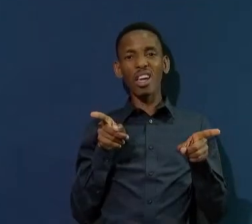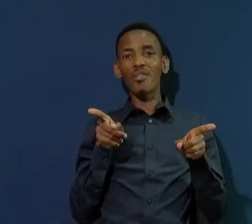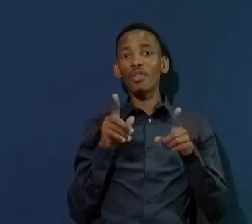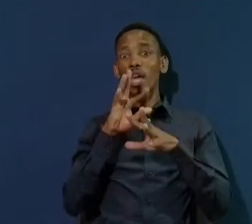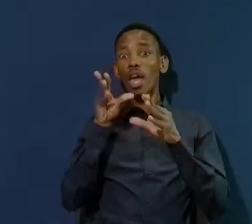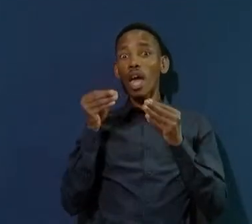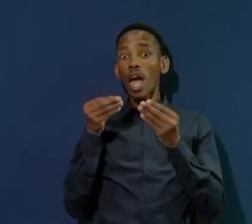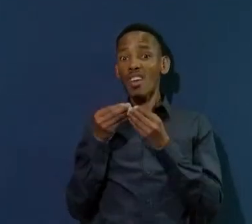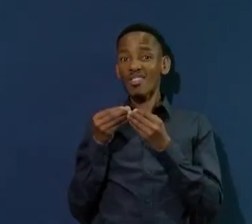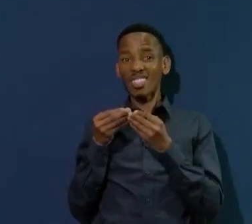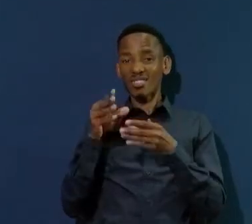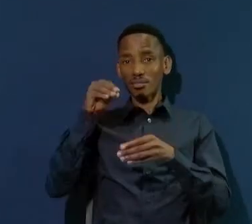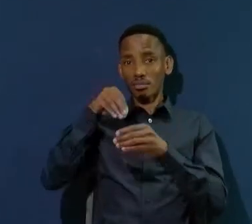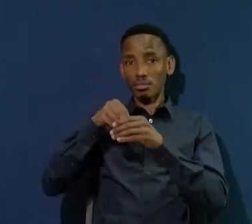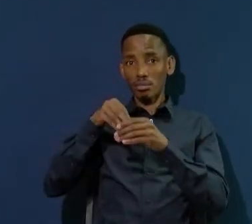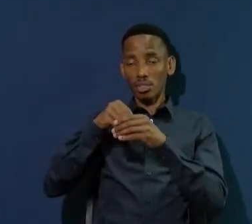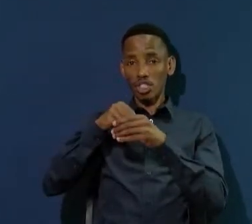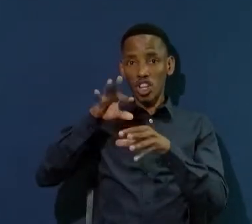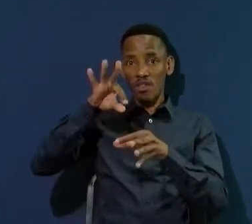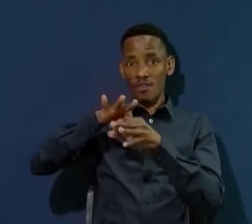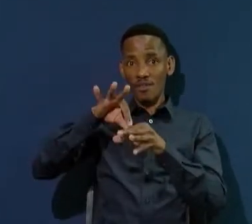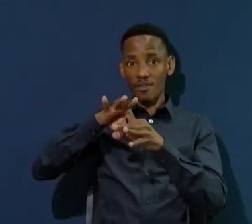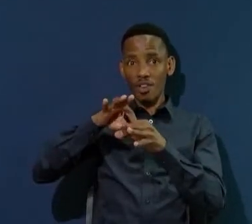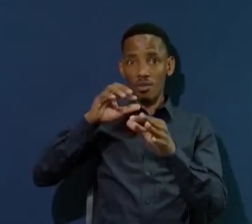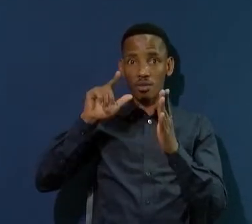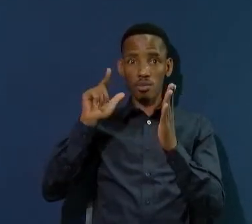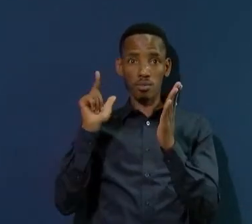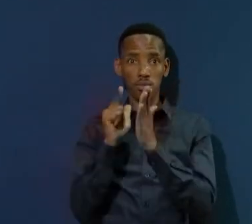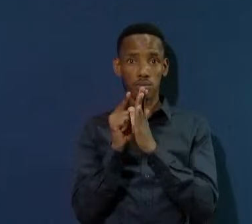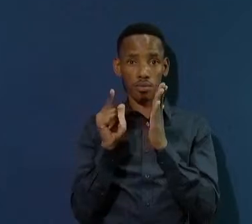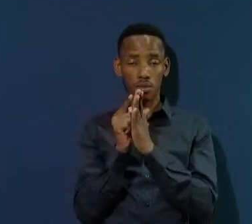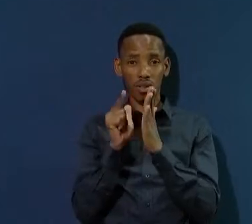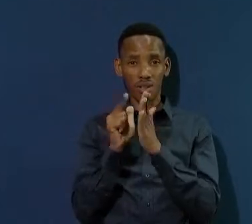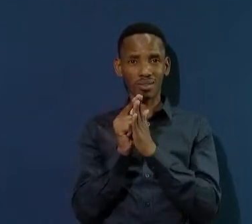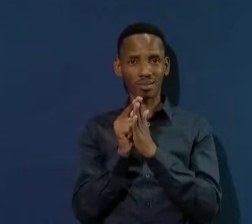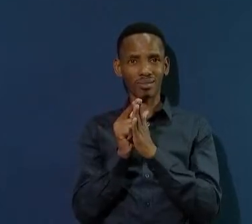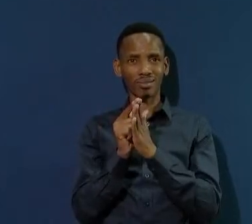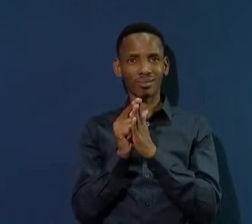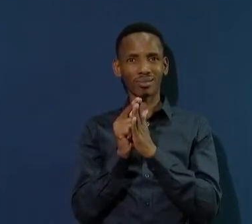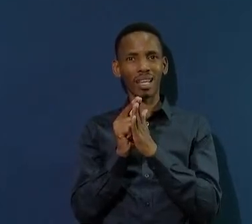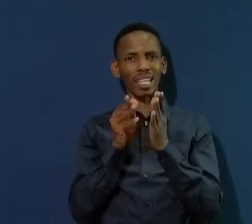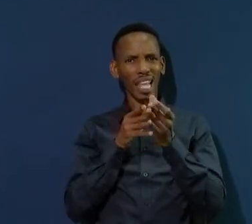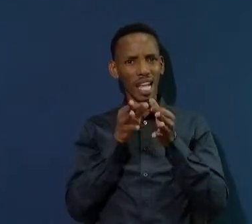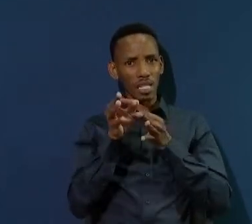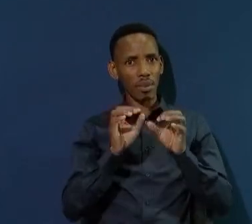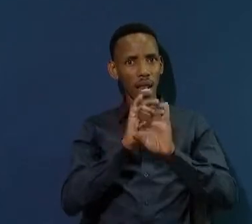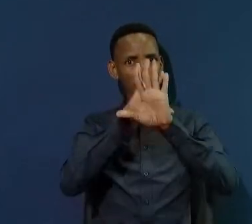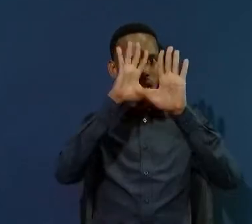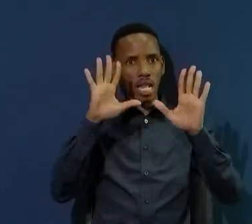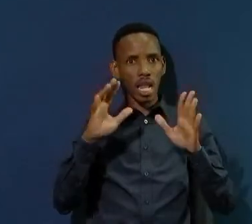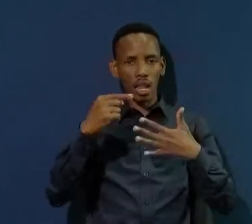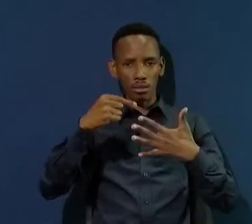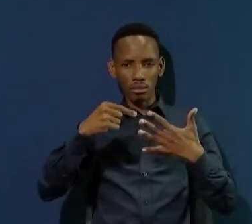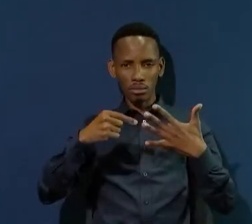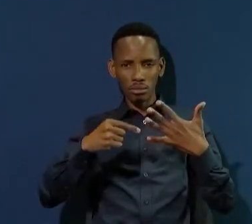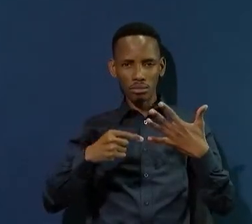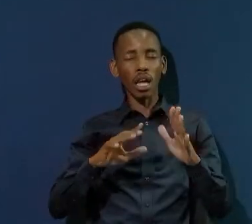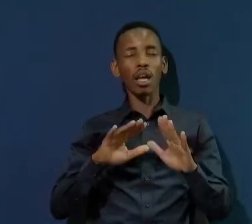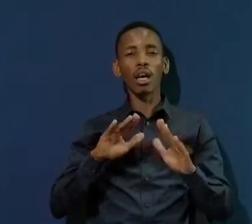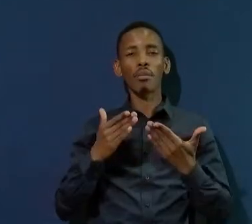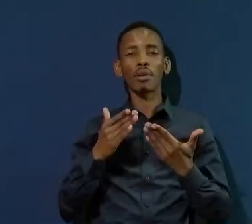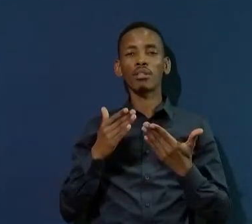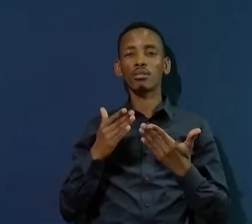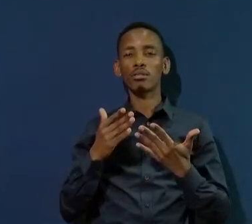in the Electoral Act. They are stipulated, this shall happen or this may happen. But when